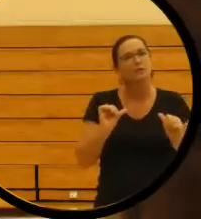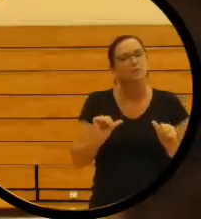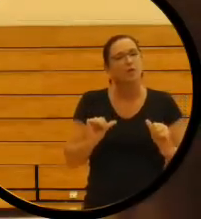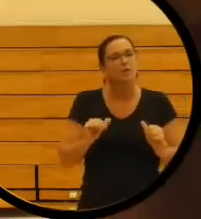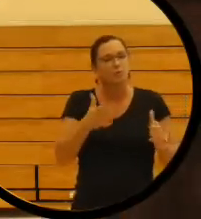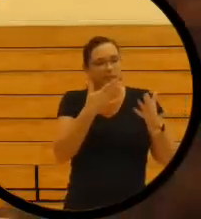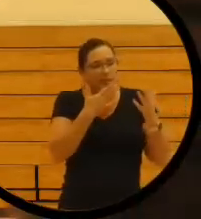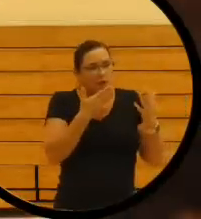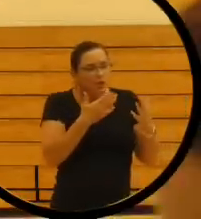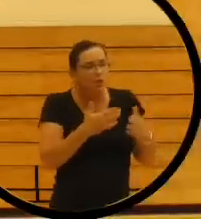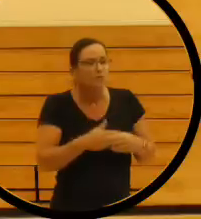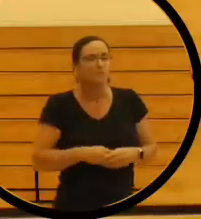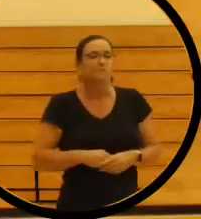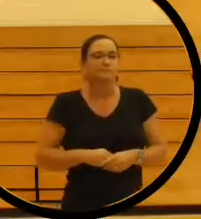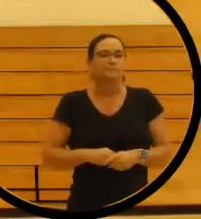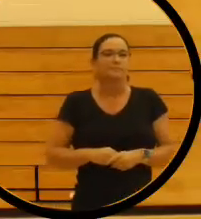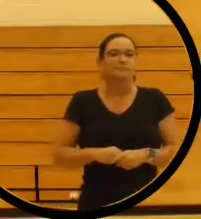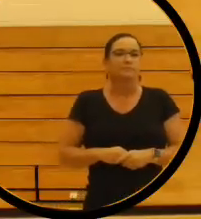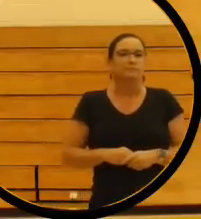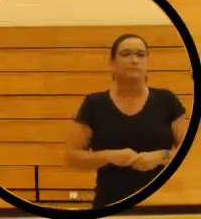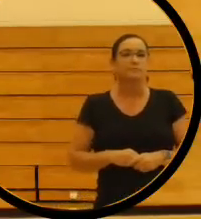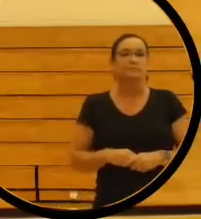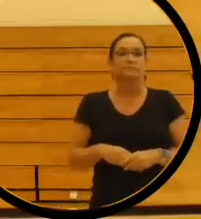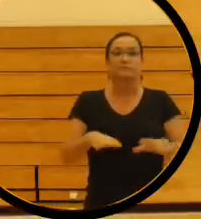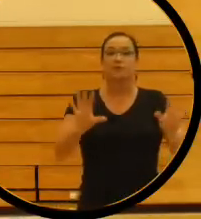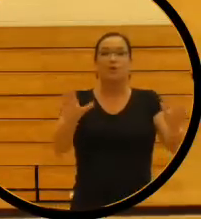And I want to be the best prepared possible and incorporate any instructions as you provide them. Thank you. So